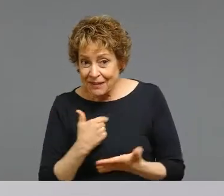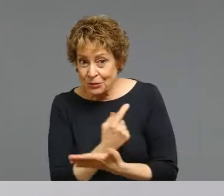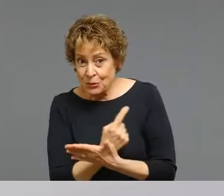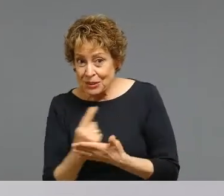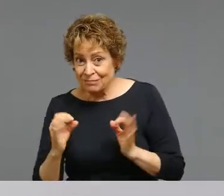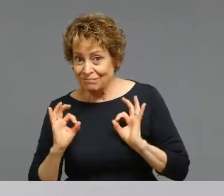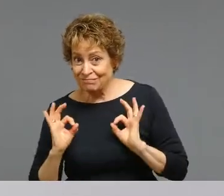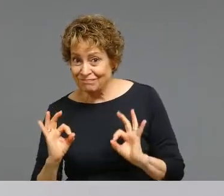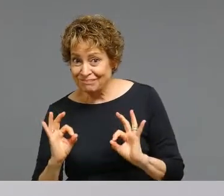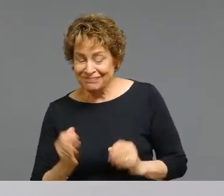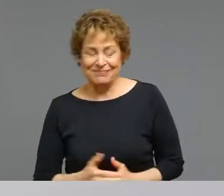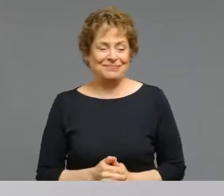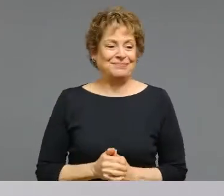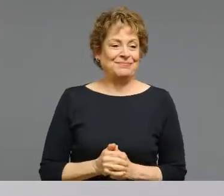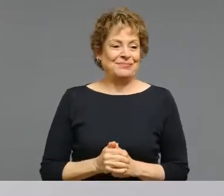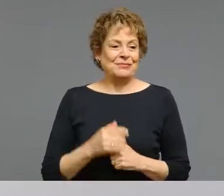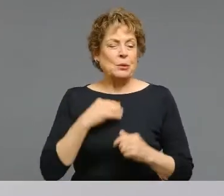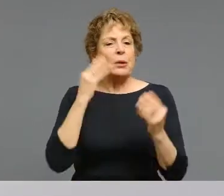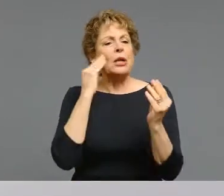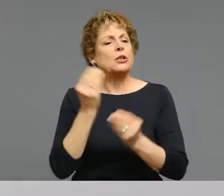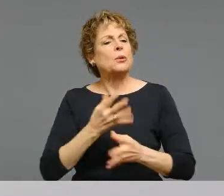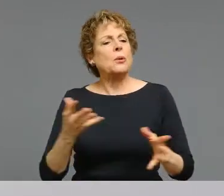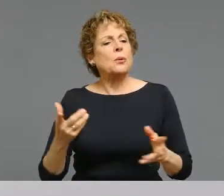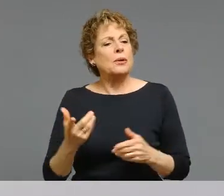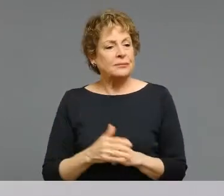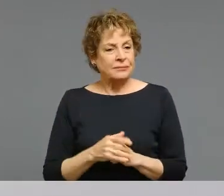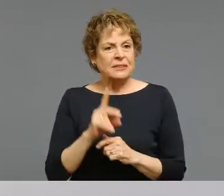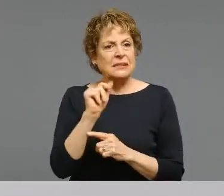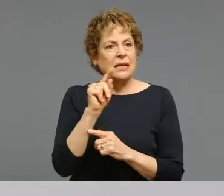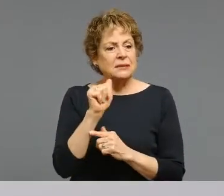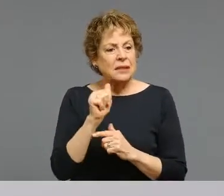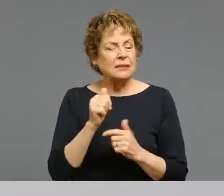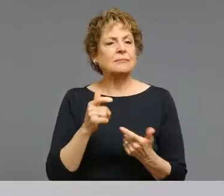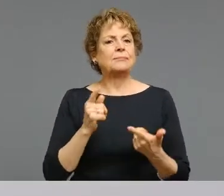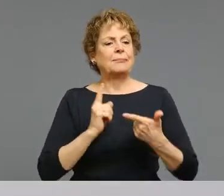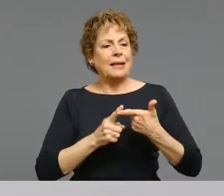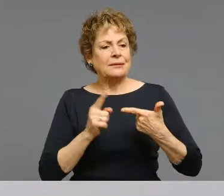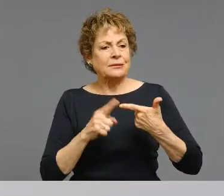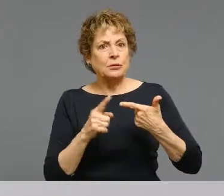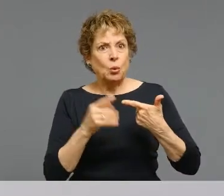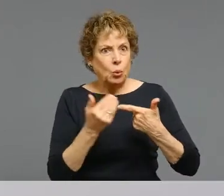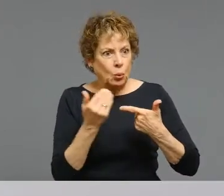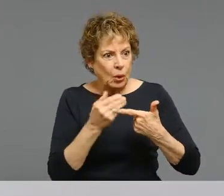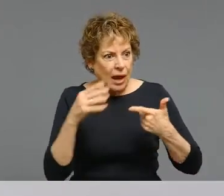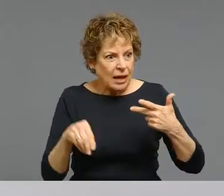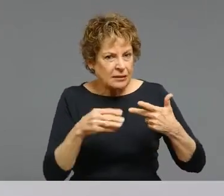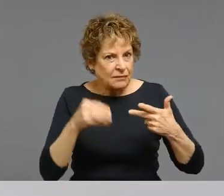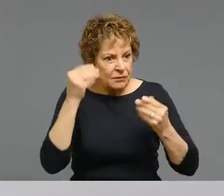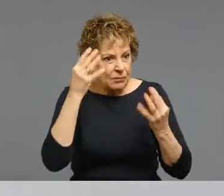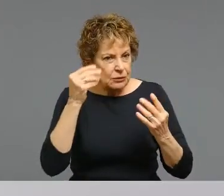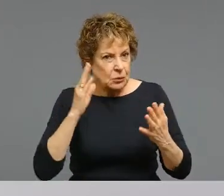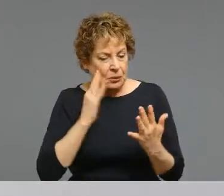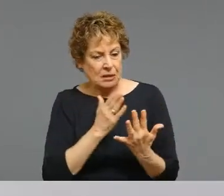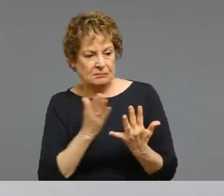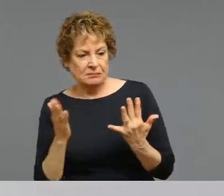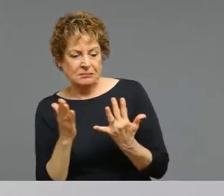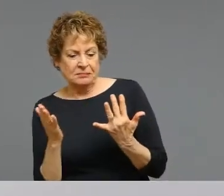presentation of data and some new updates, and then leave time at the end for your questions.